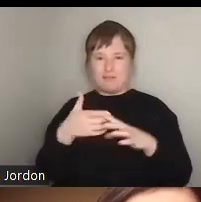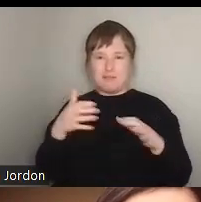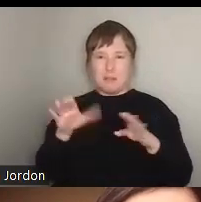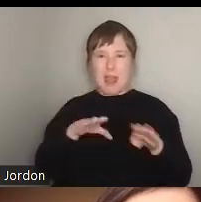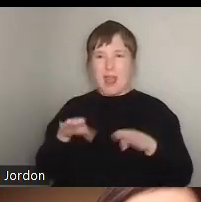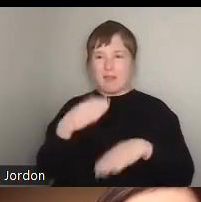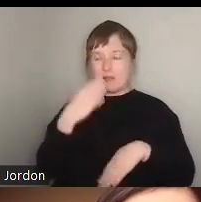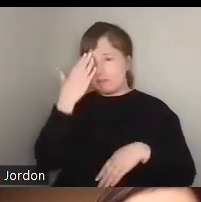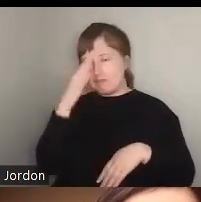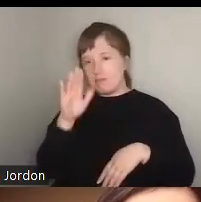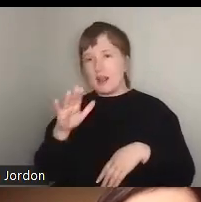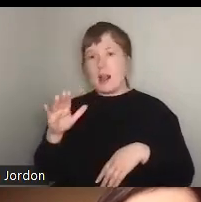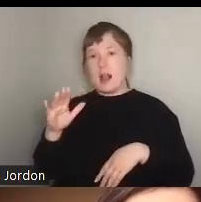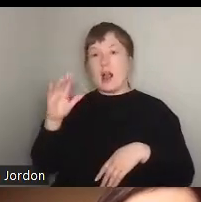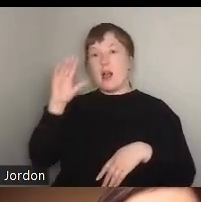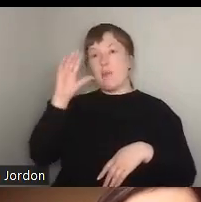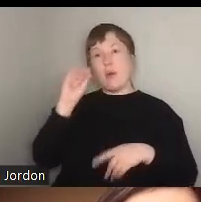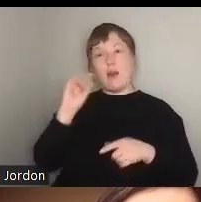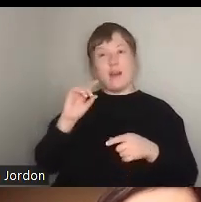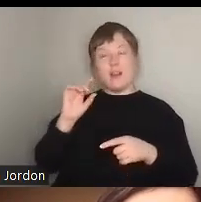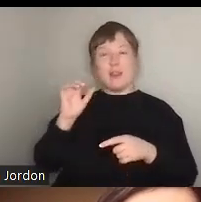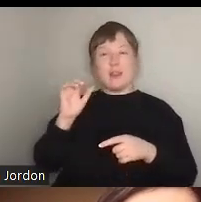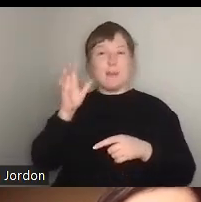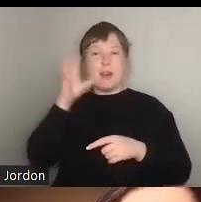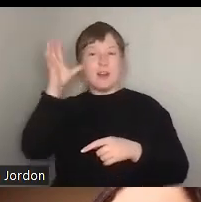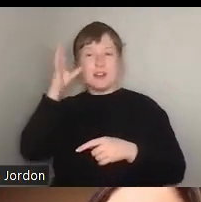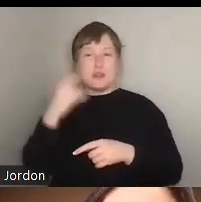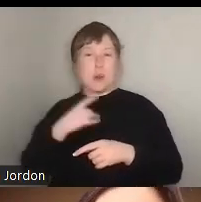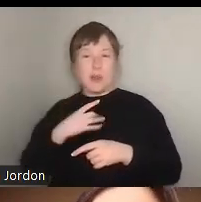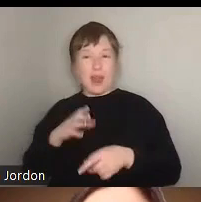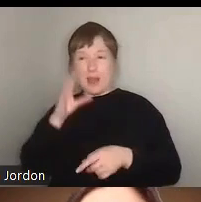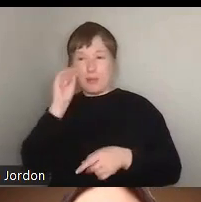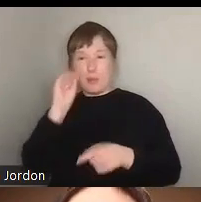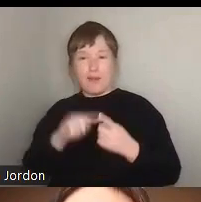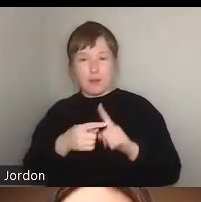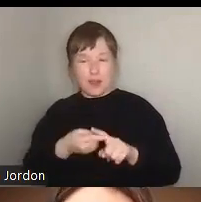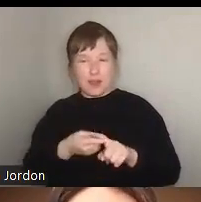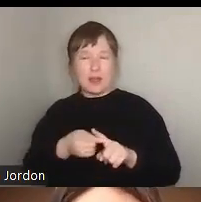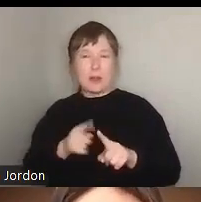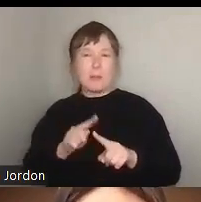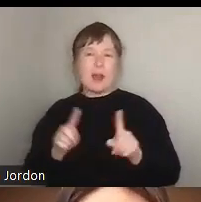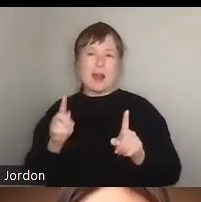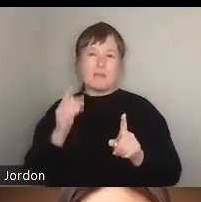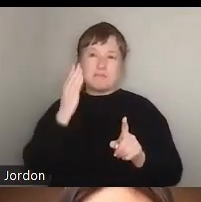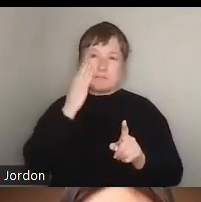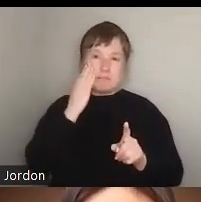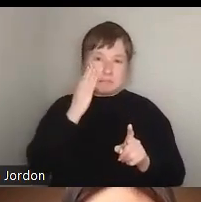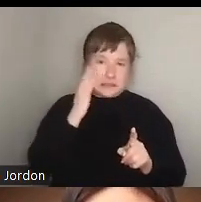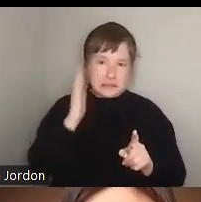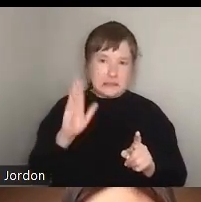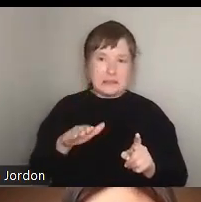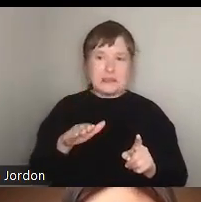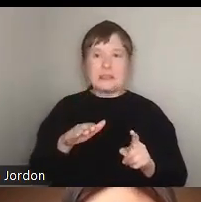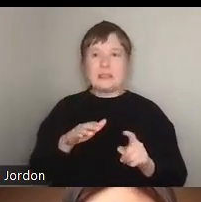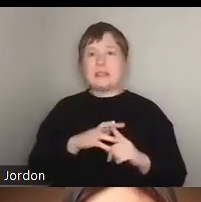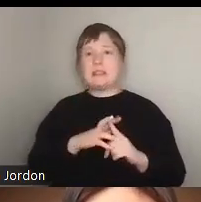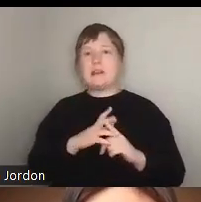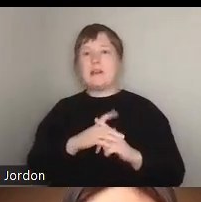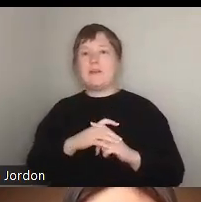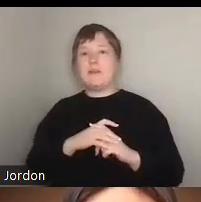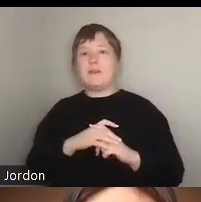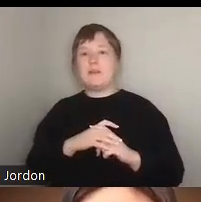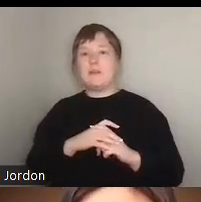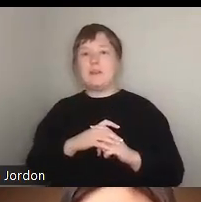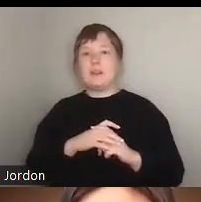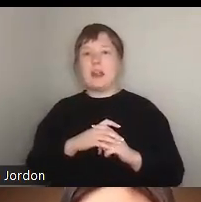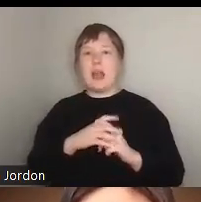I know the parents don't like her having this boyfriend, but I'm just not sure. I mean, yes, I'm wondering